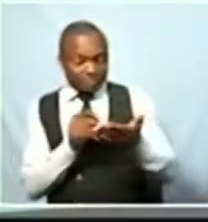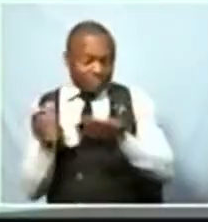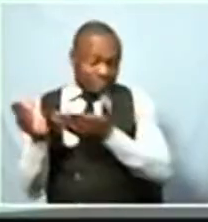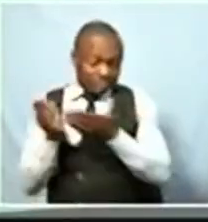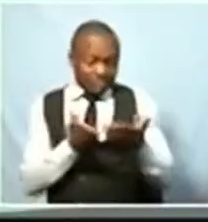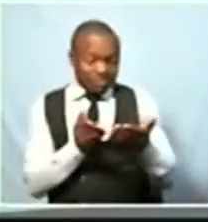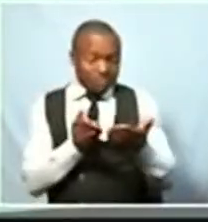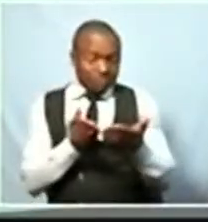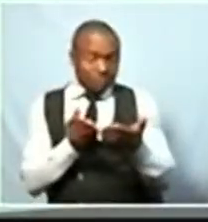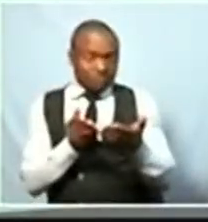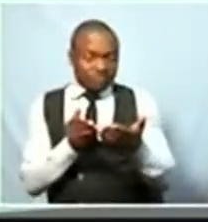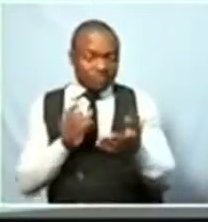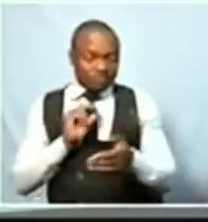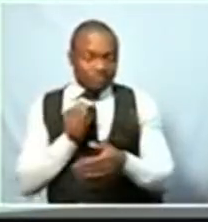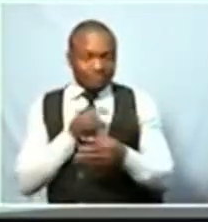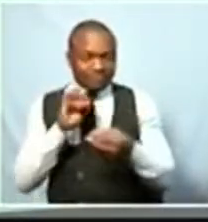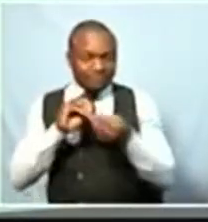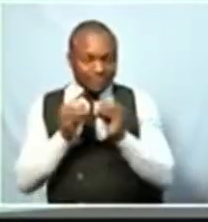us.